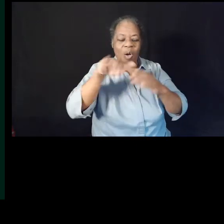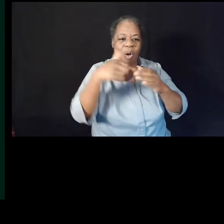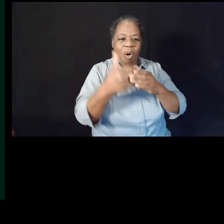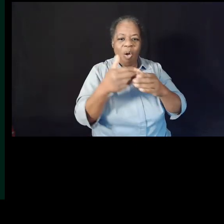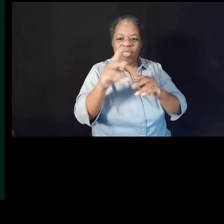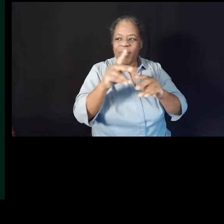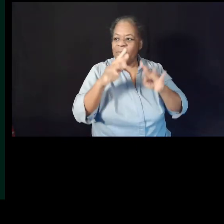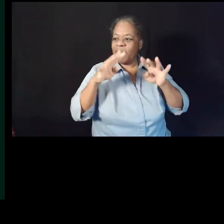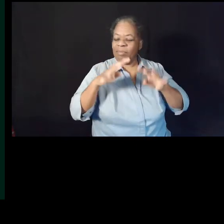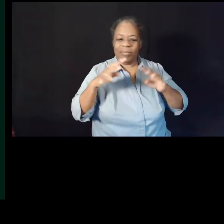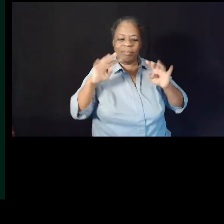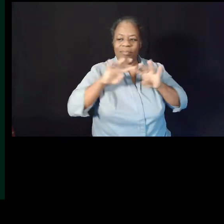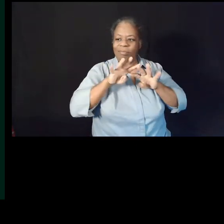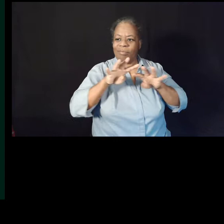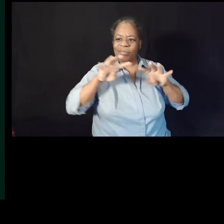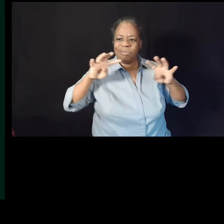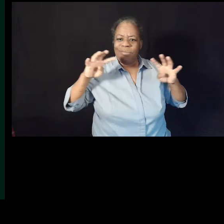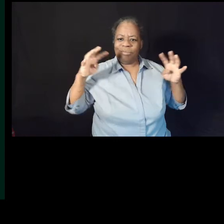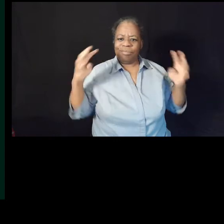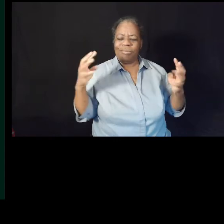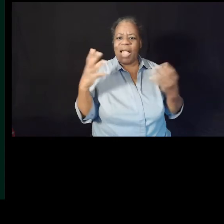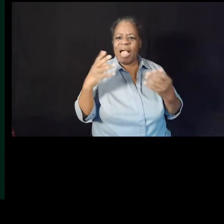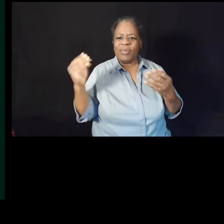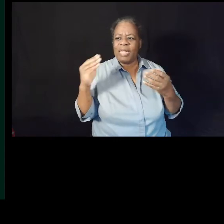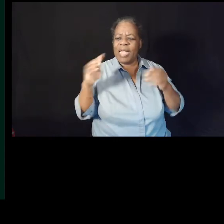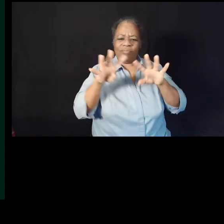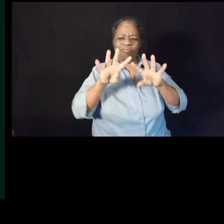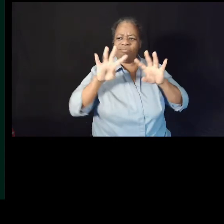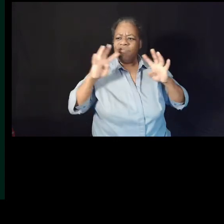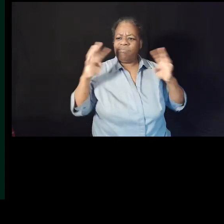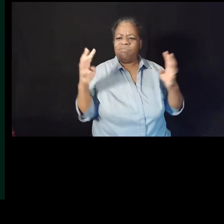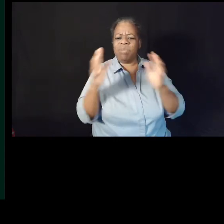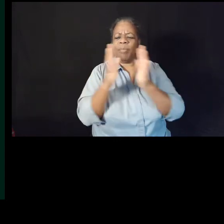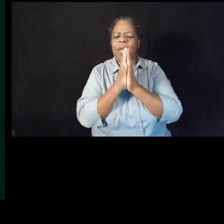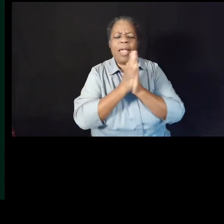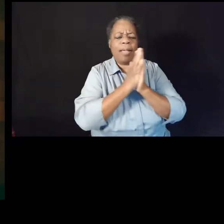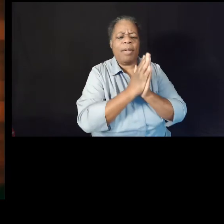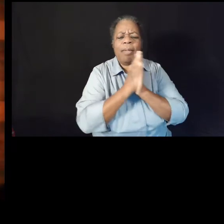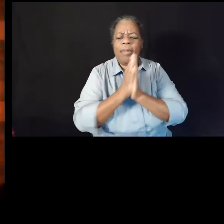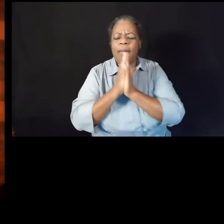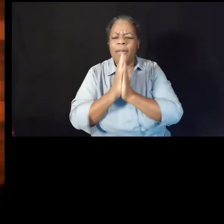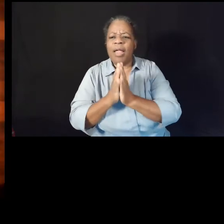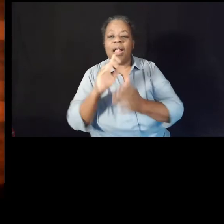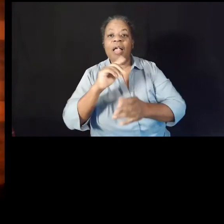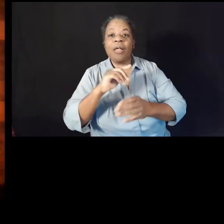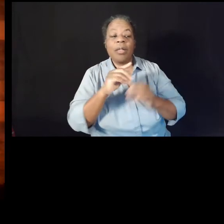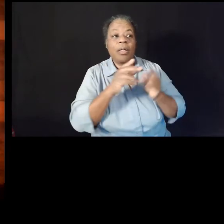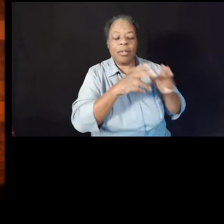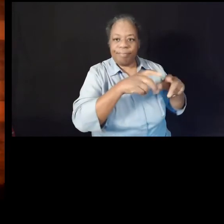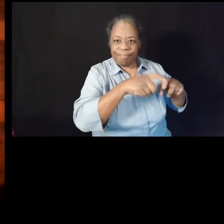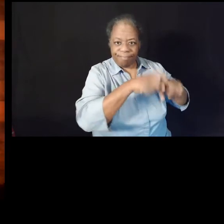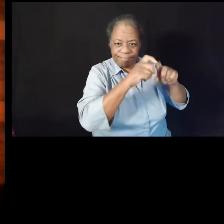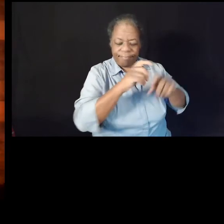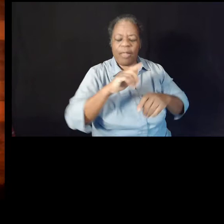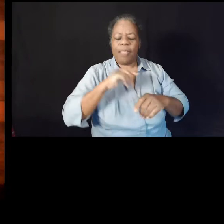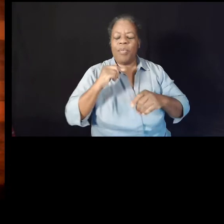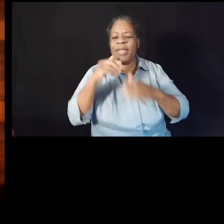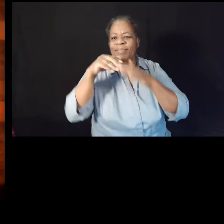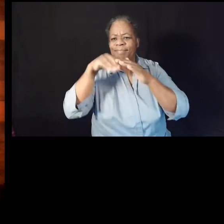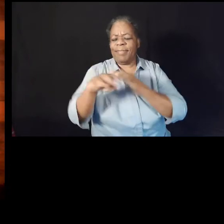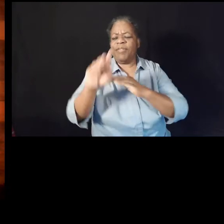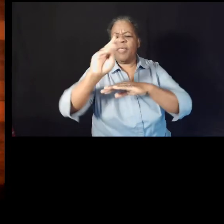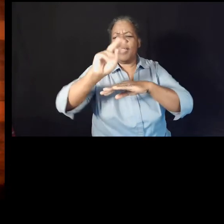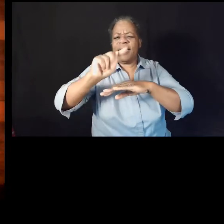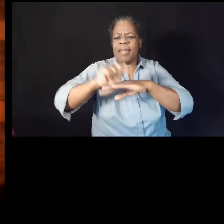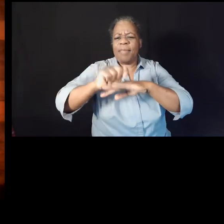worshipers were praying outside. Now the priests took turns going into the temple to serve. And during their time on